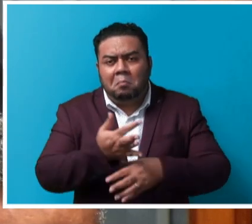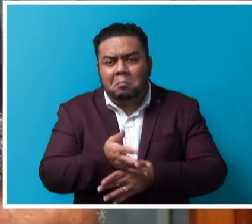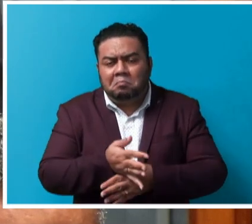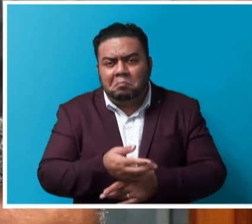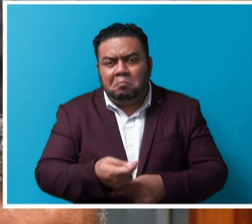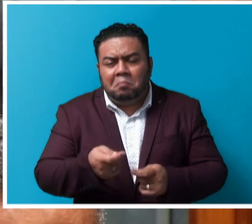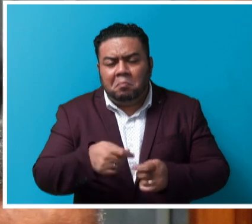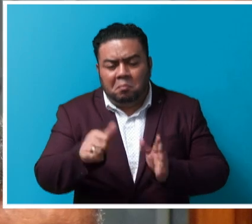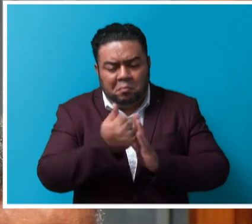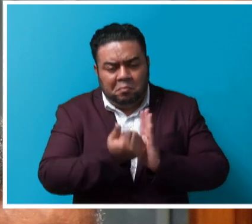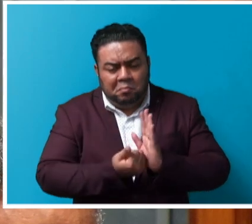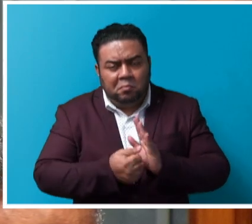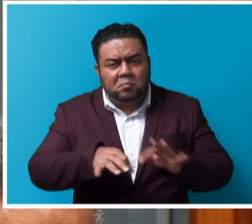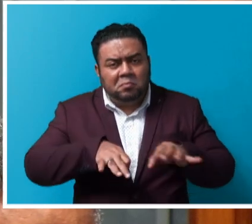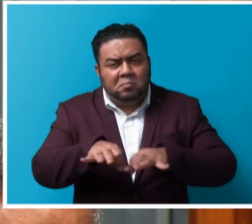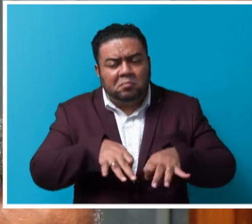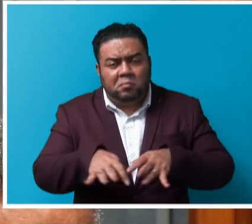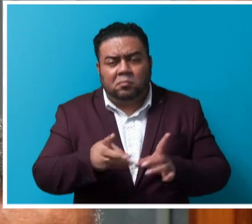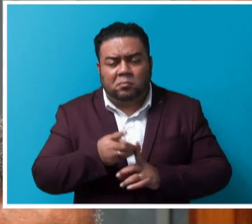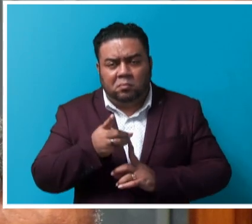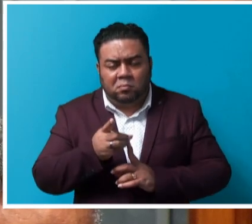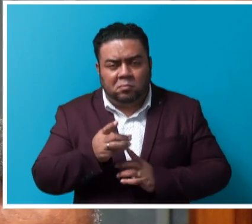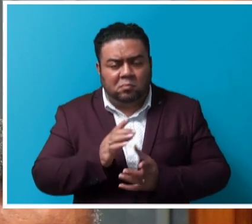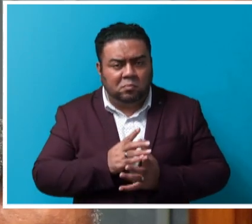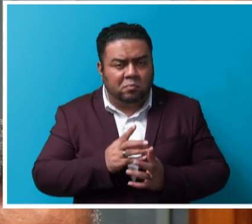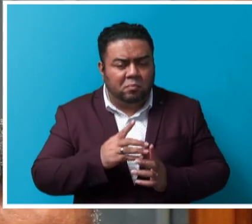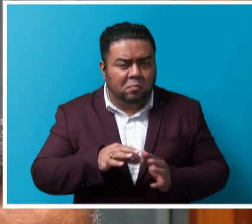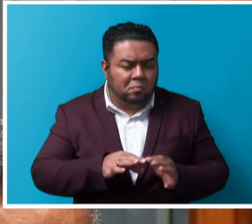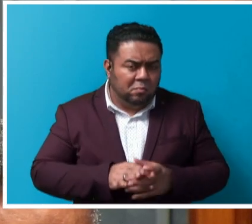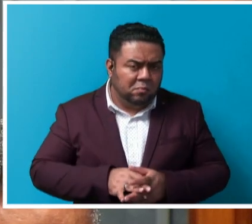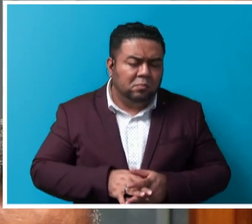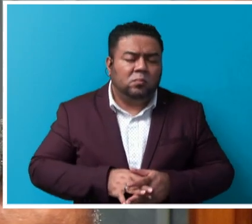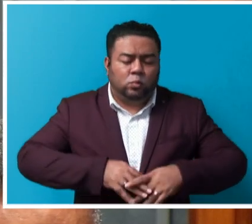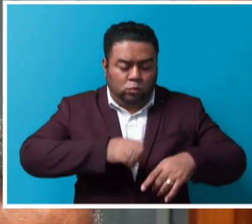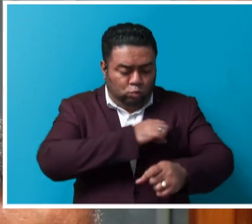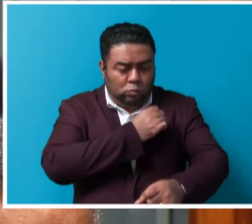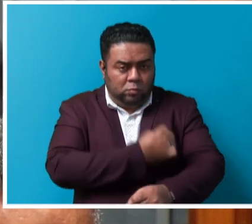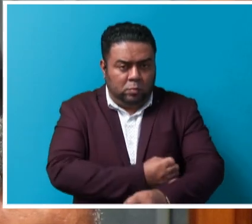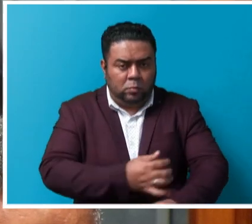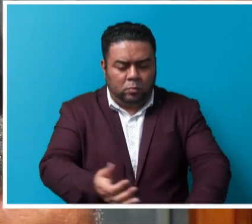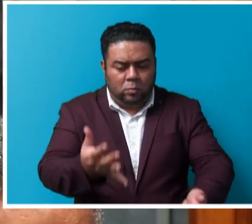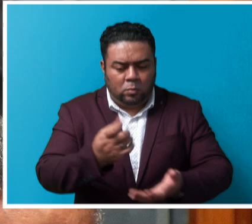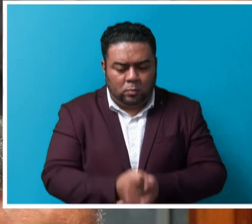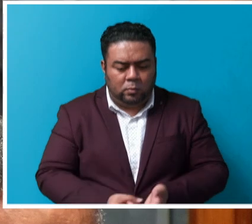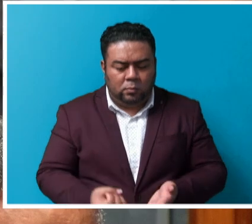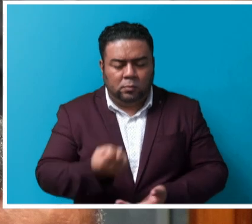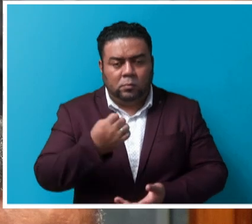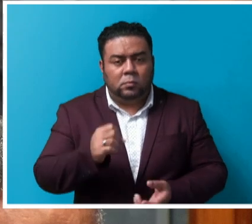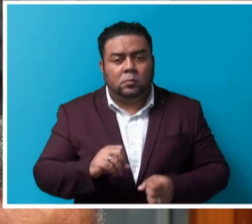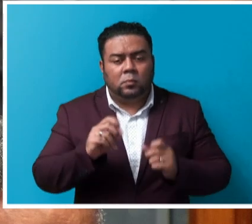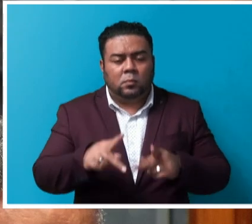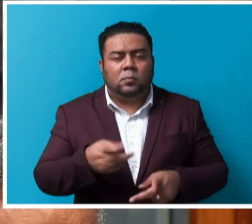Aquaculture Act, which will strengthen resources sustainability while ensuring economic opportunities for our